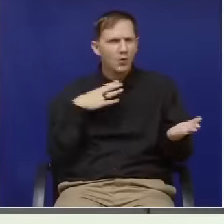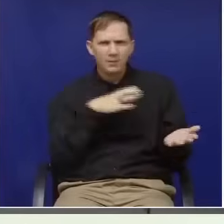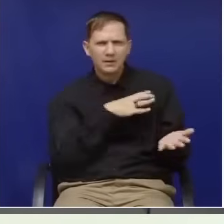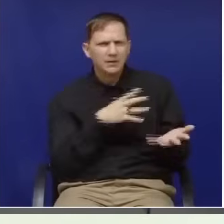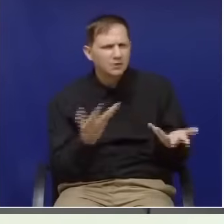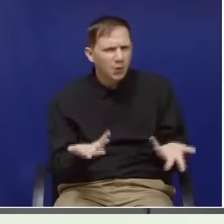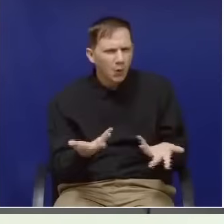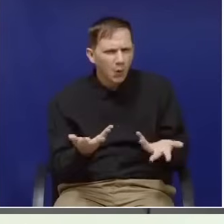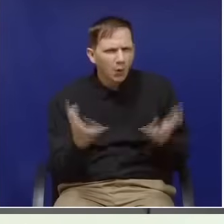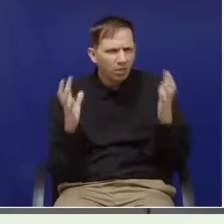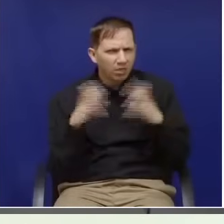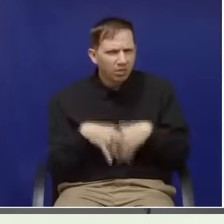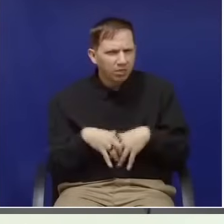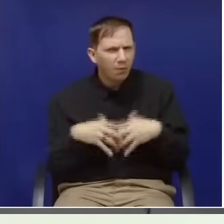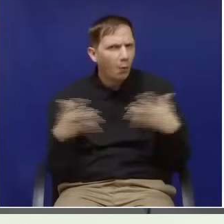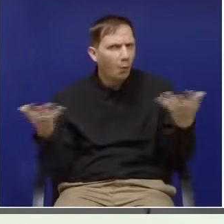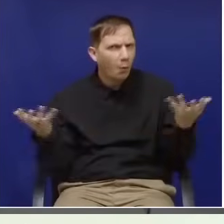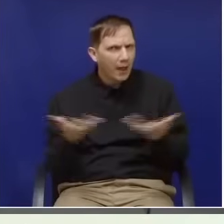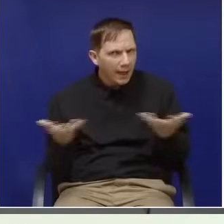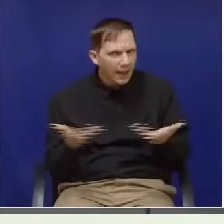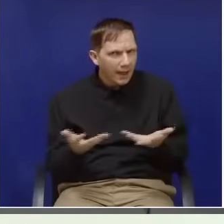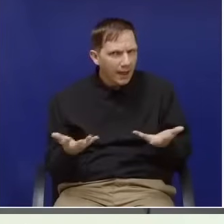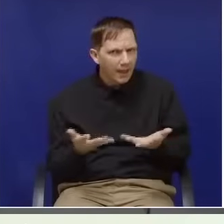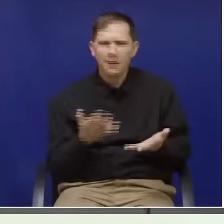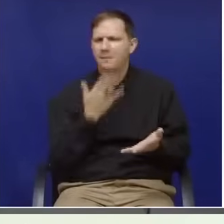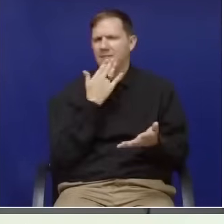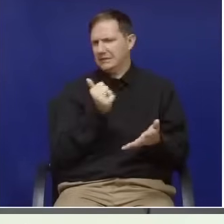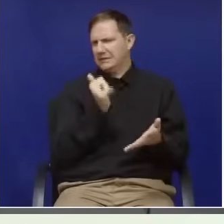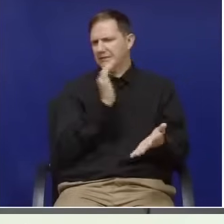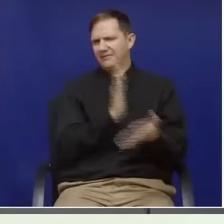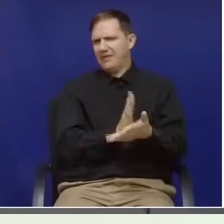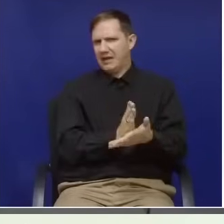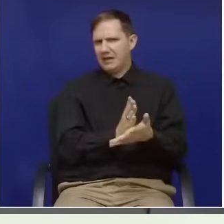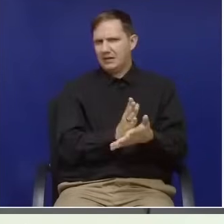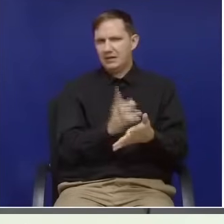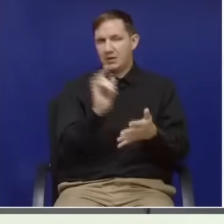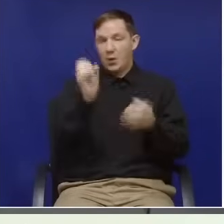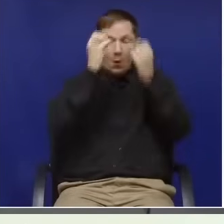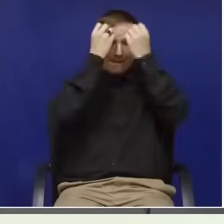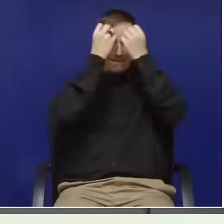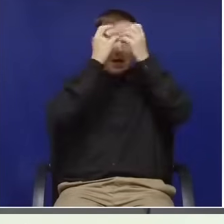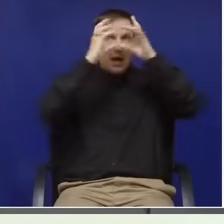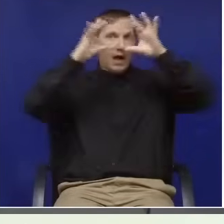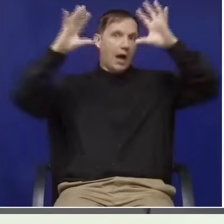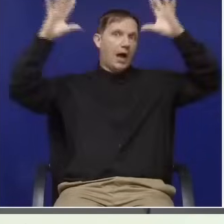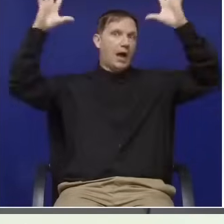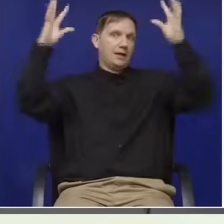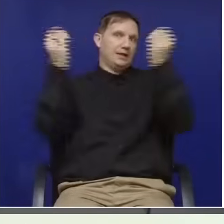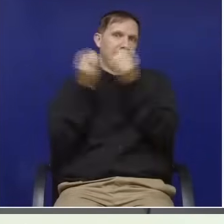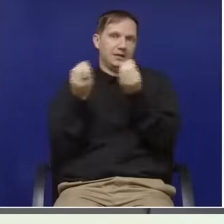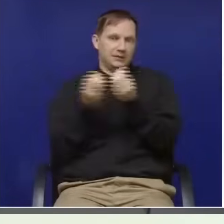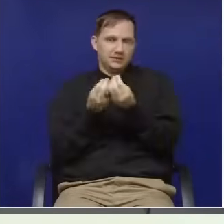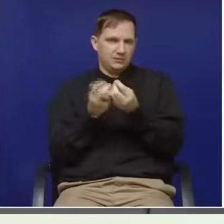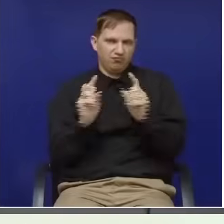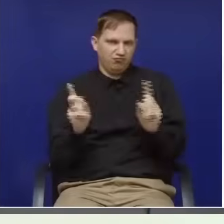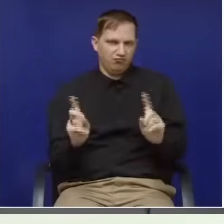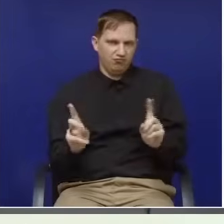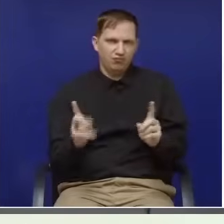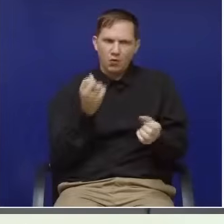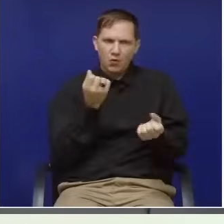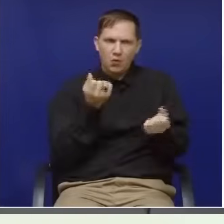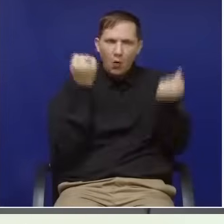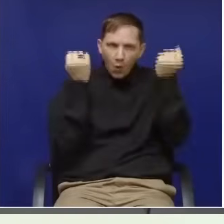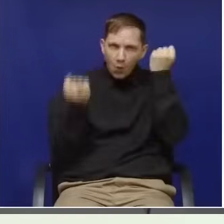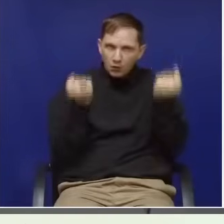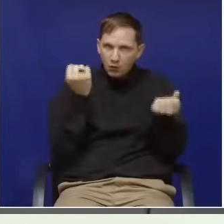honorable member. There must be factual issues that you talk about. Let's not imagine things that do not happen. Our courts are functioning, Concord